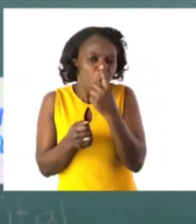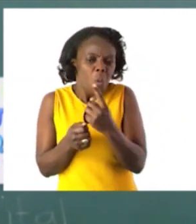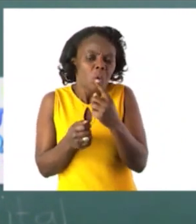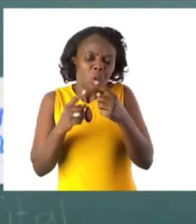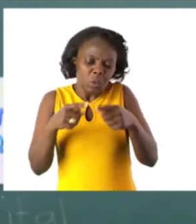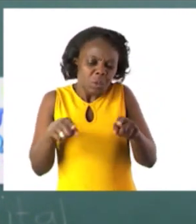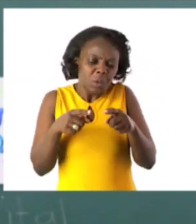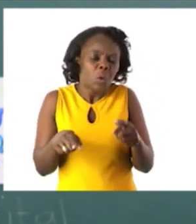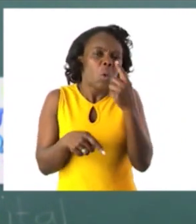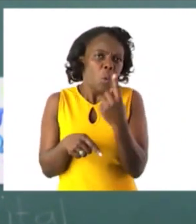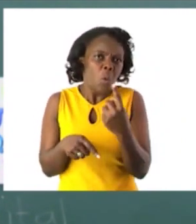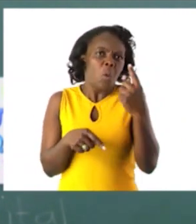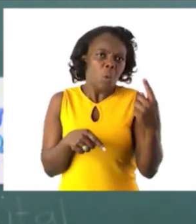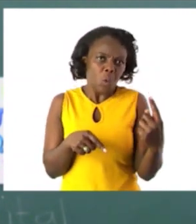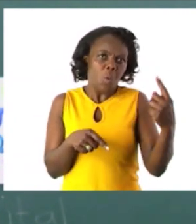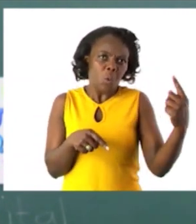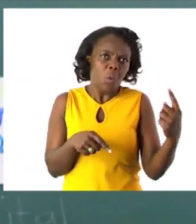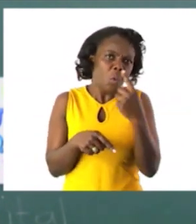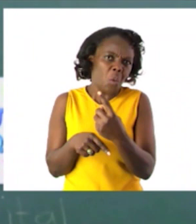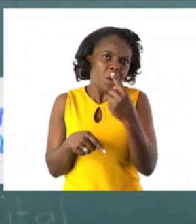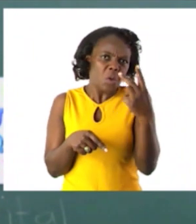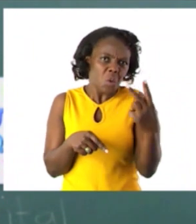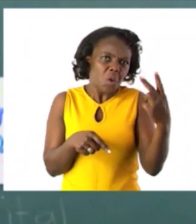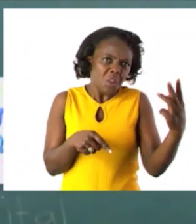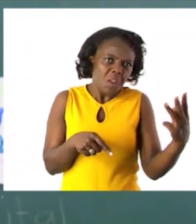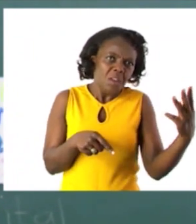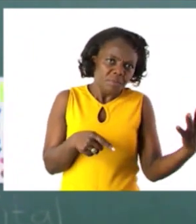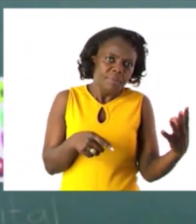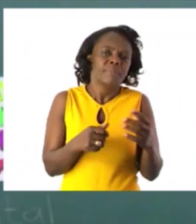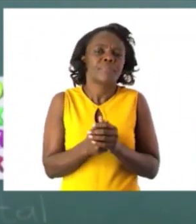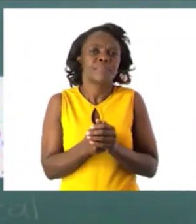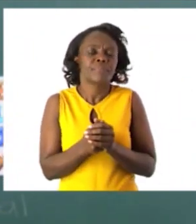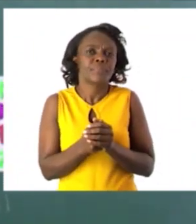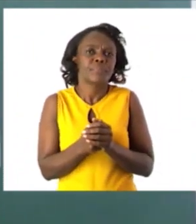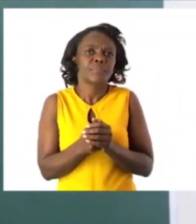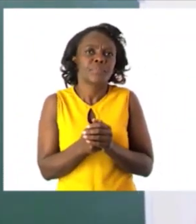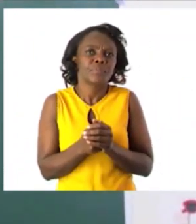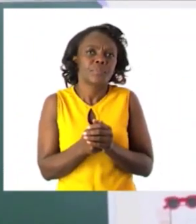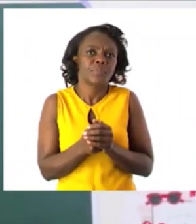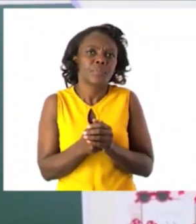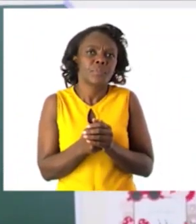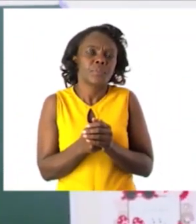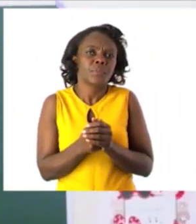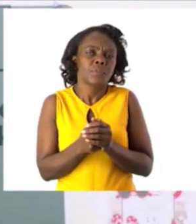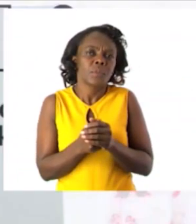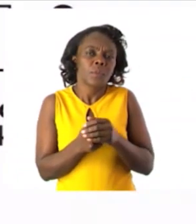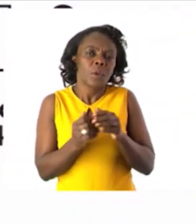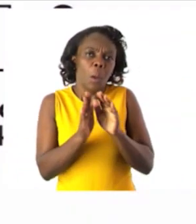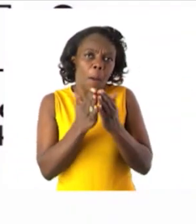they stand alone. Are we together? All right. Okay, so now let's go together on page